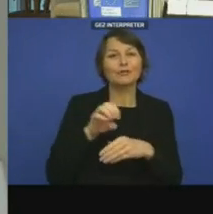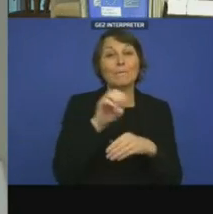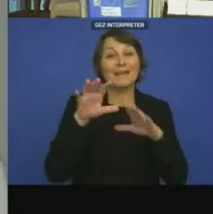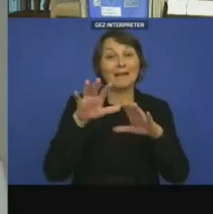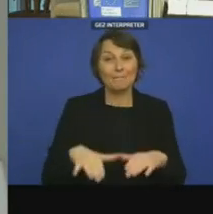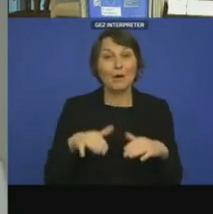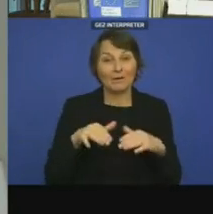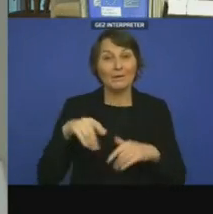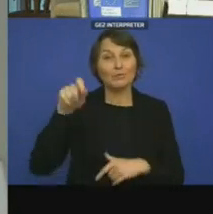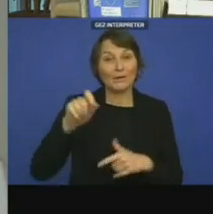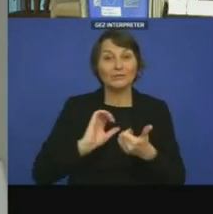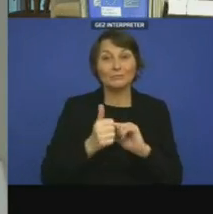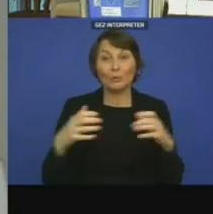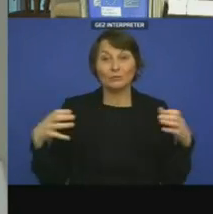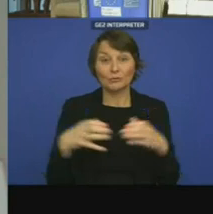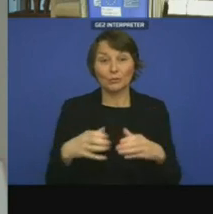Parliament.